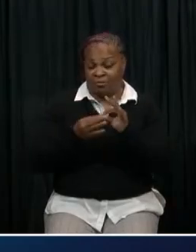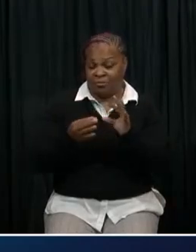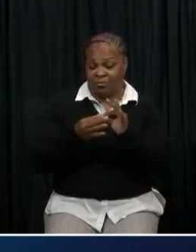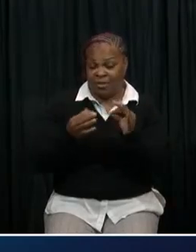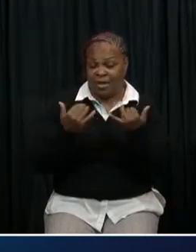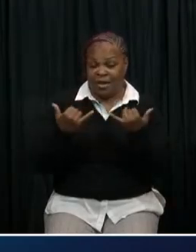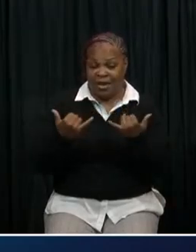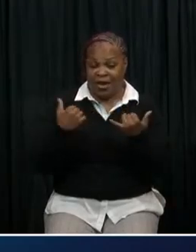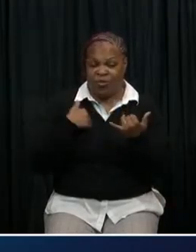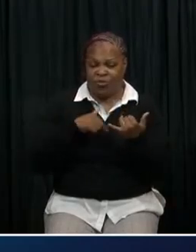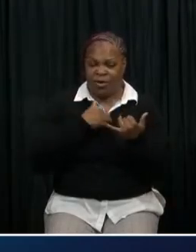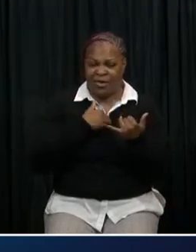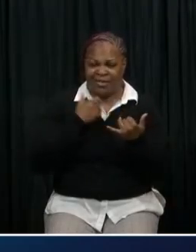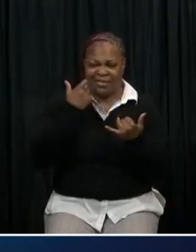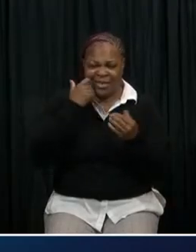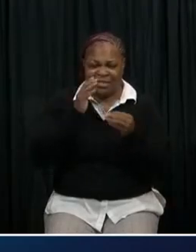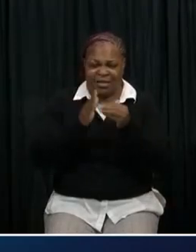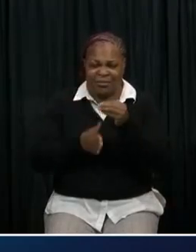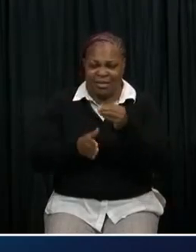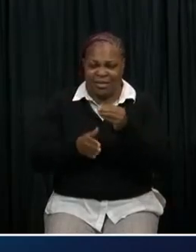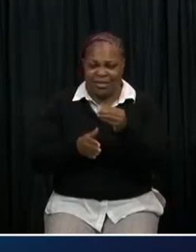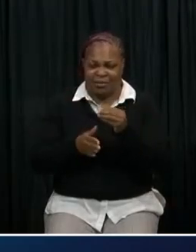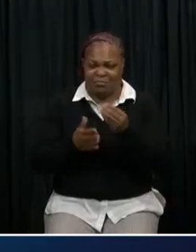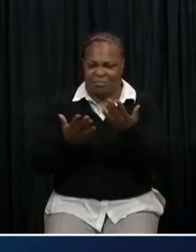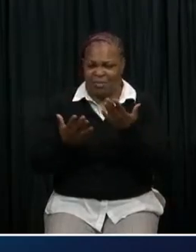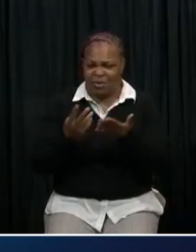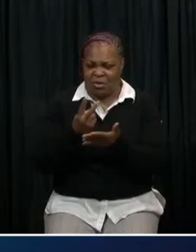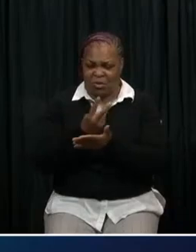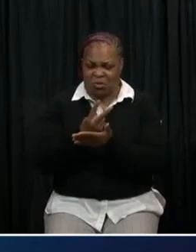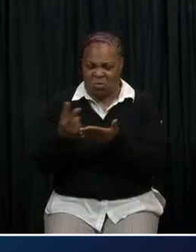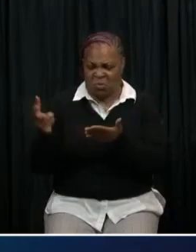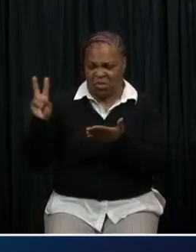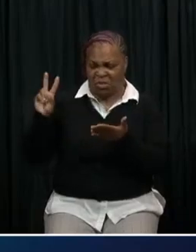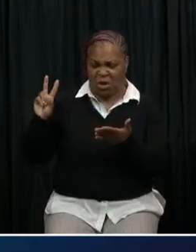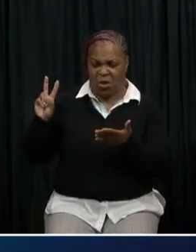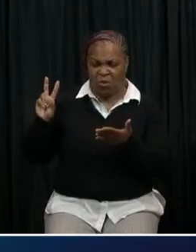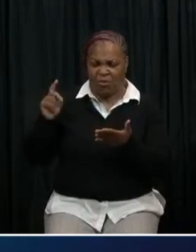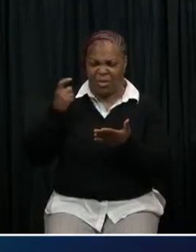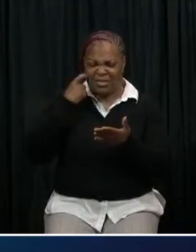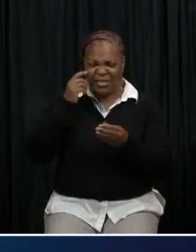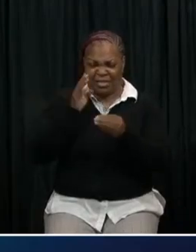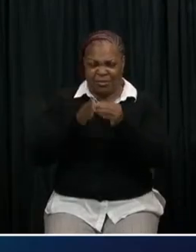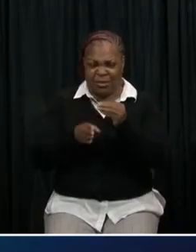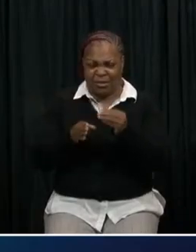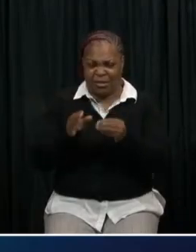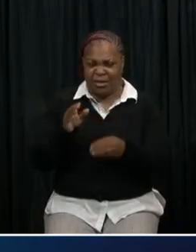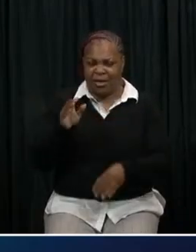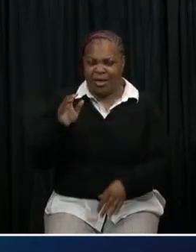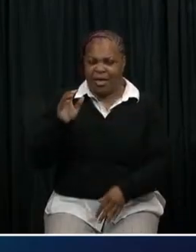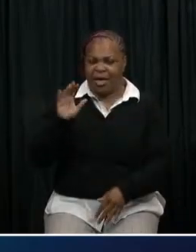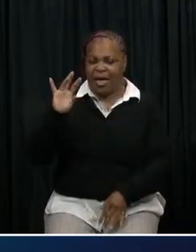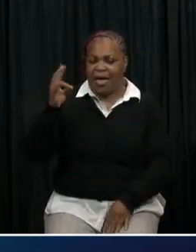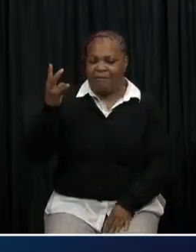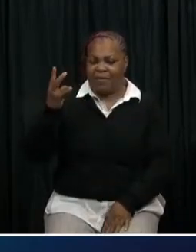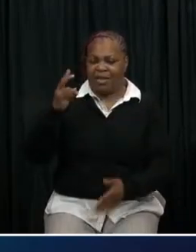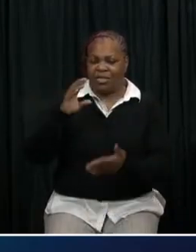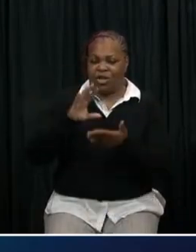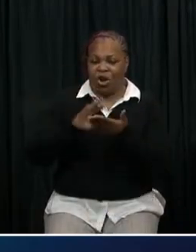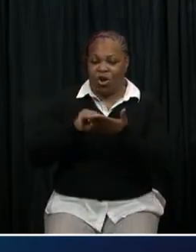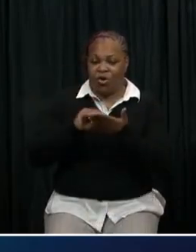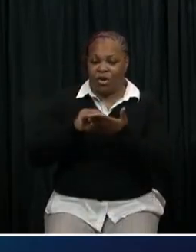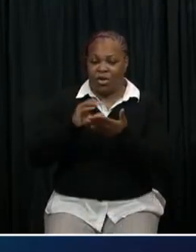now have just completed, just about 2 weeks ago, the Adventist Learning Community